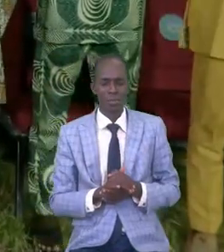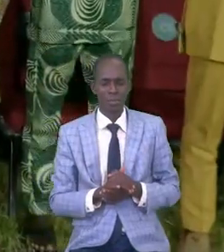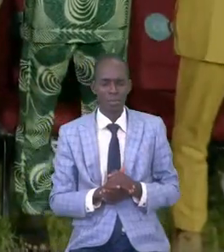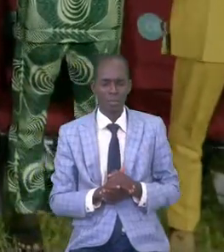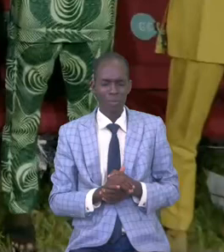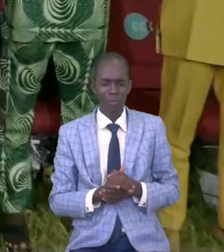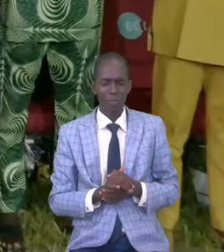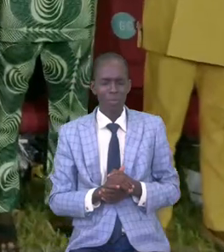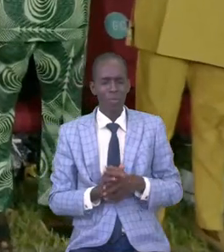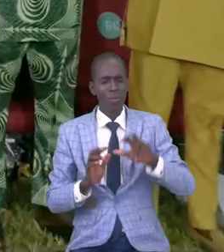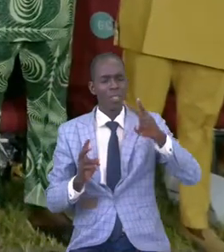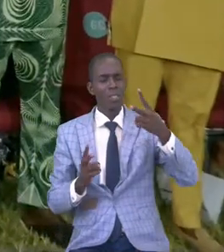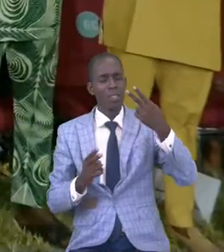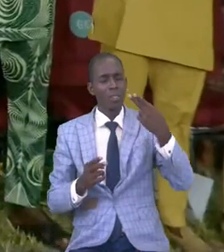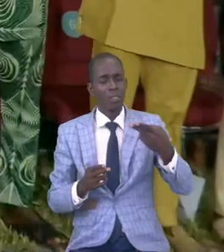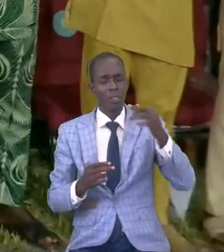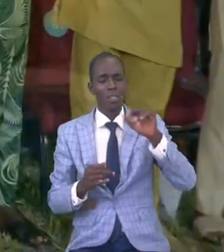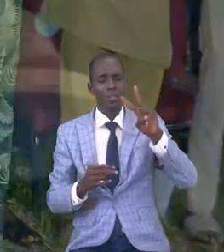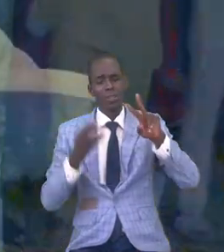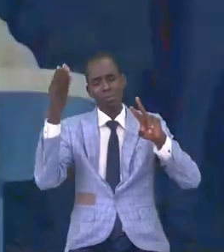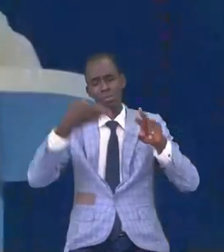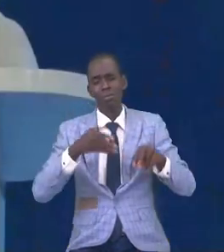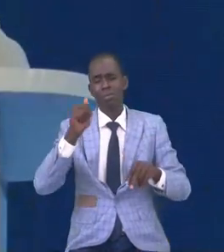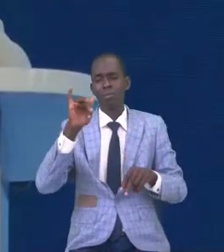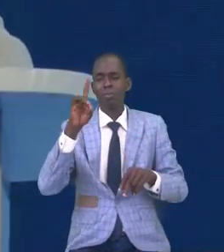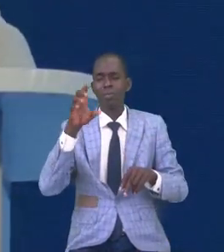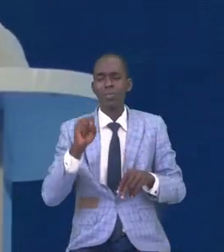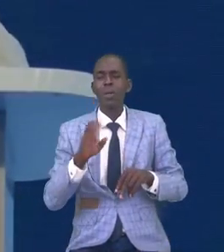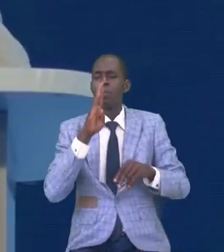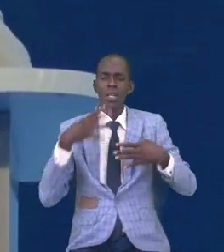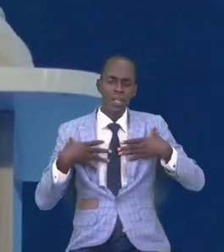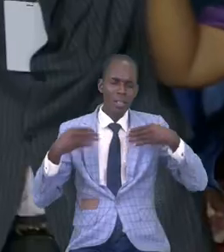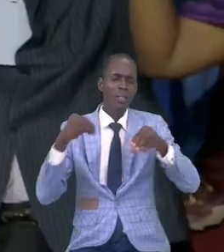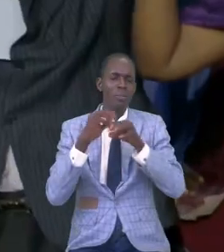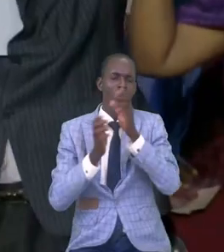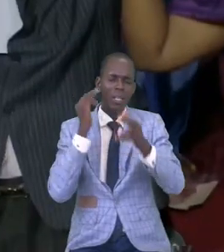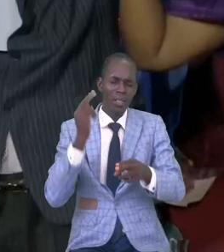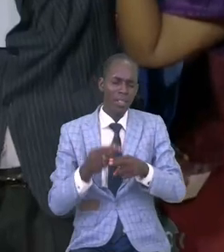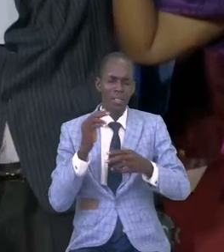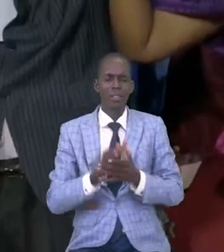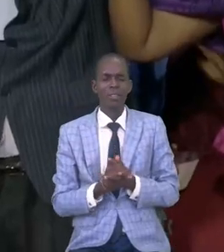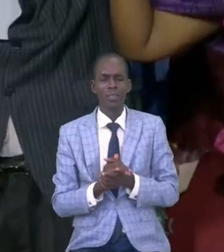name. HIV AIDS, be healed in Jesus' name.